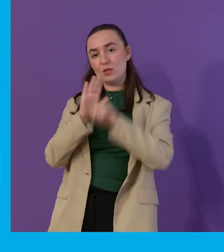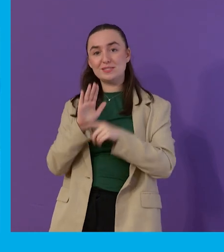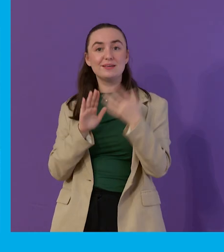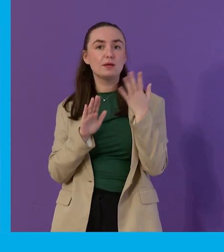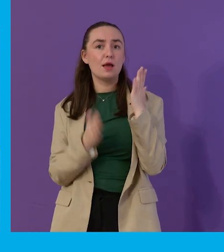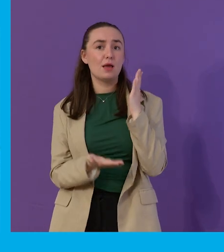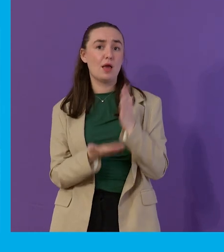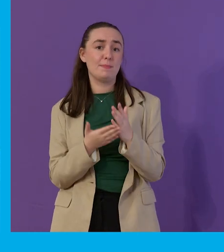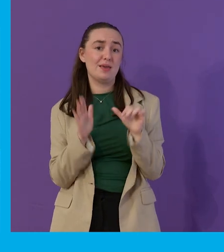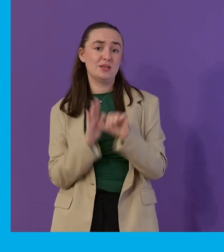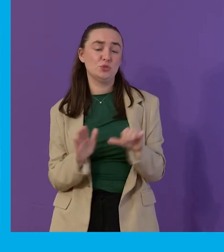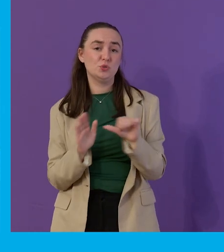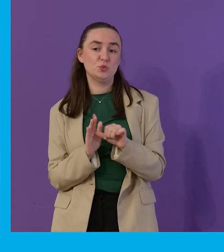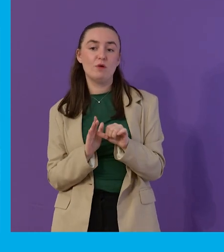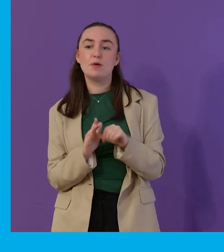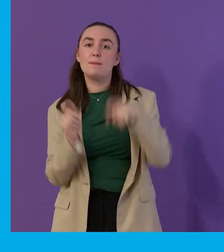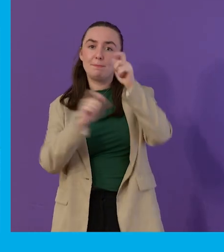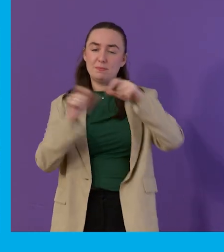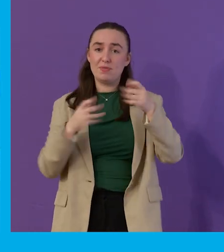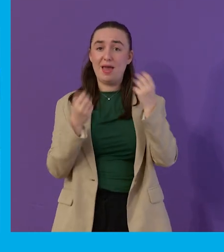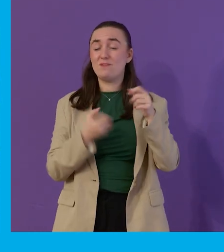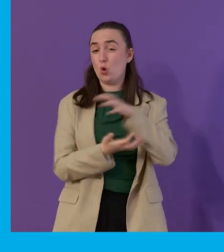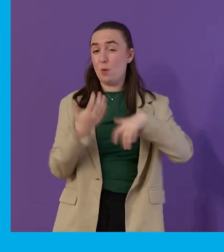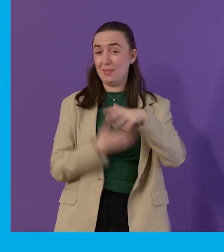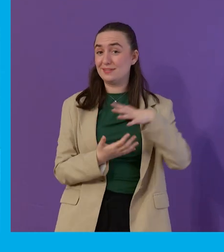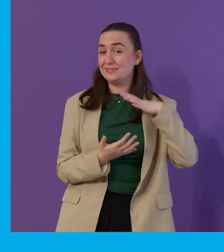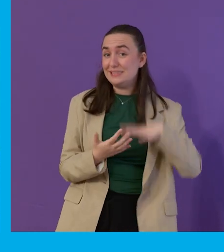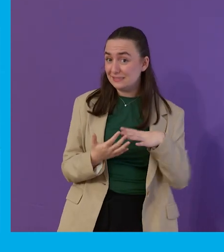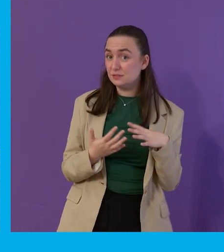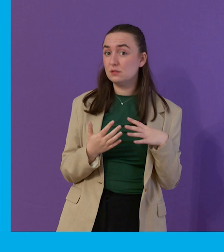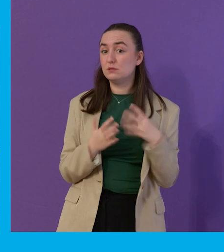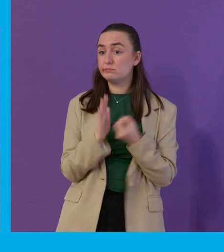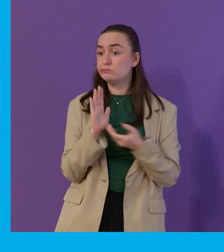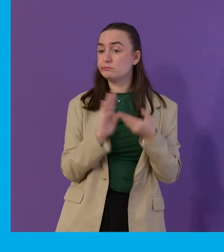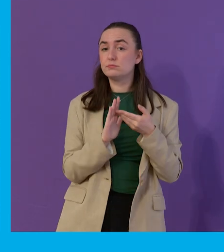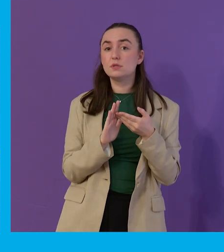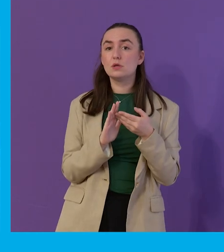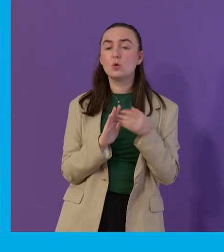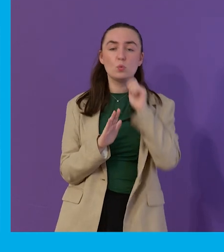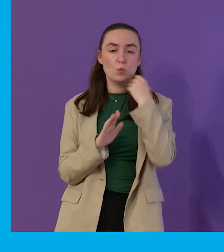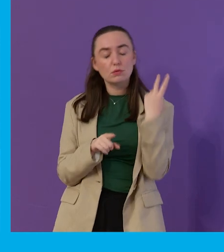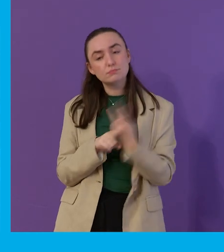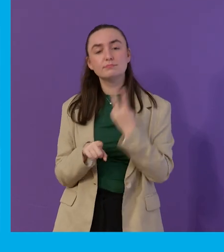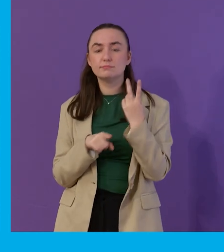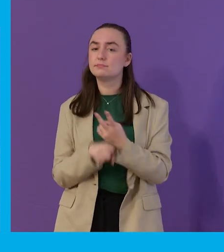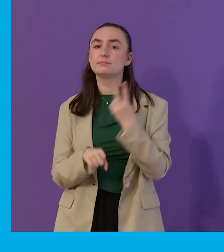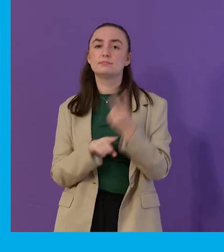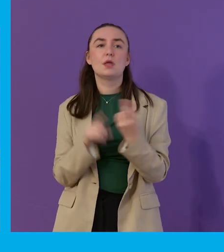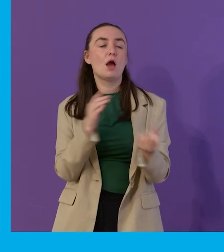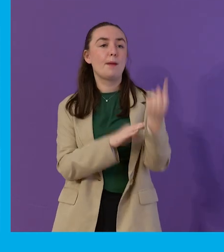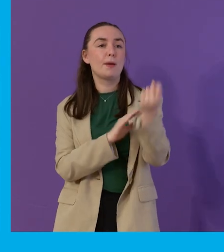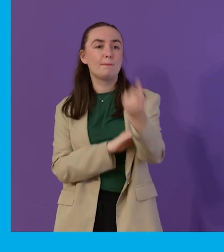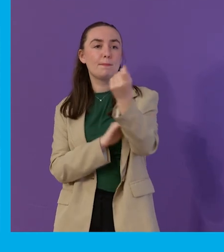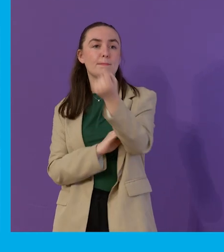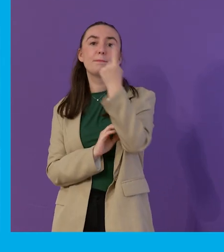of individuals with multiple and complex needs, who often present repeatedly in multiple